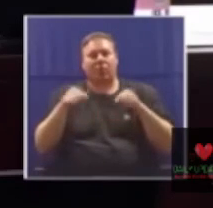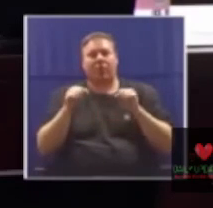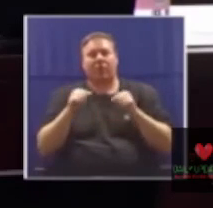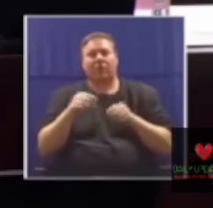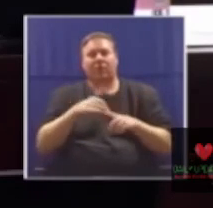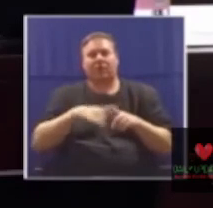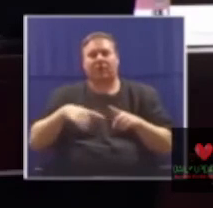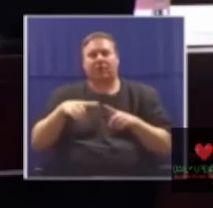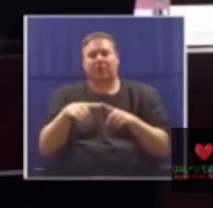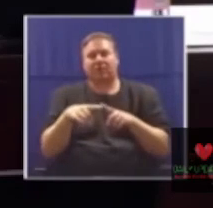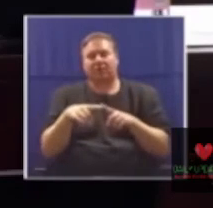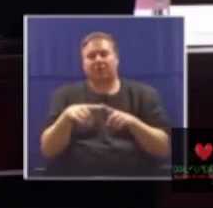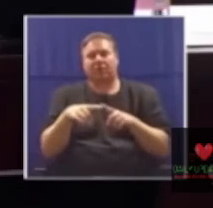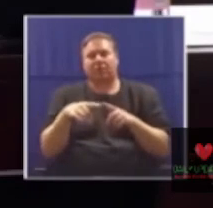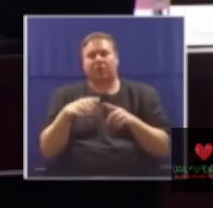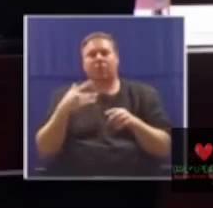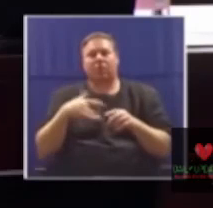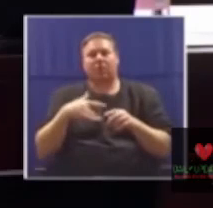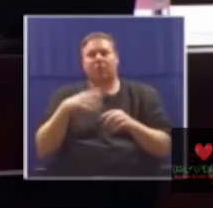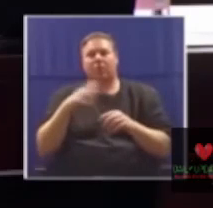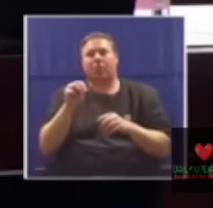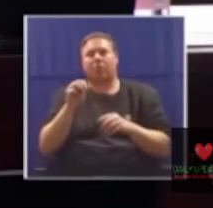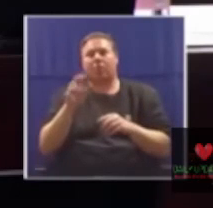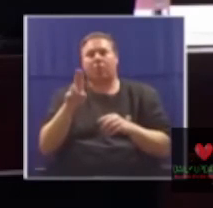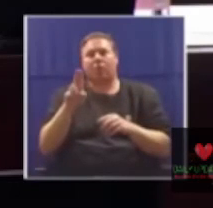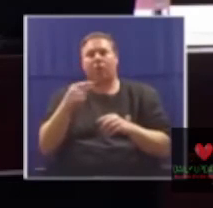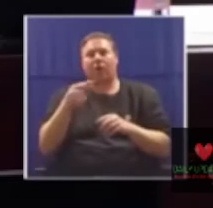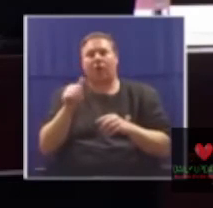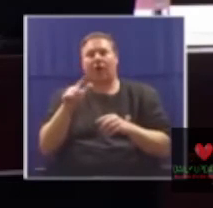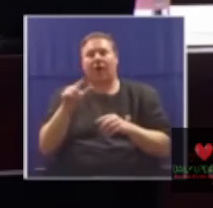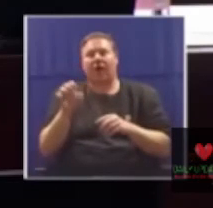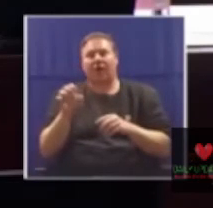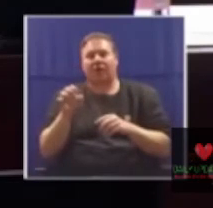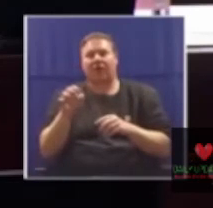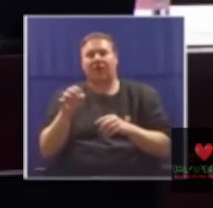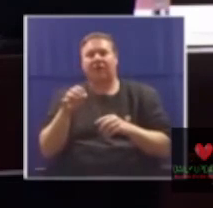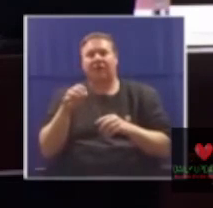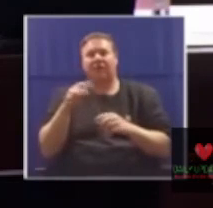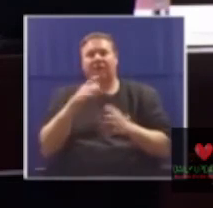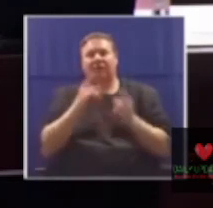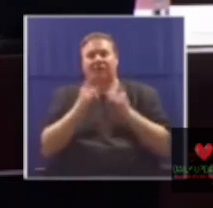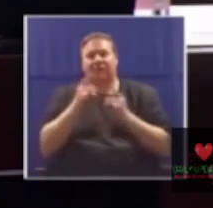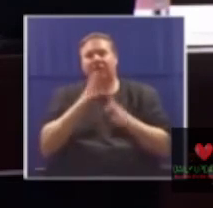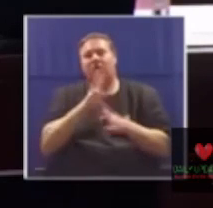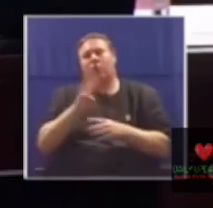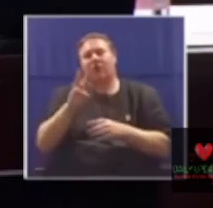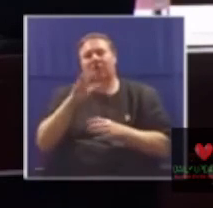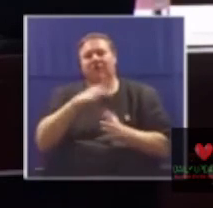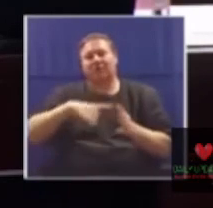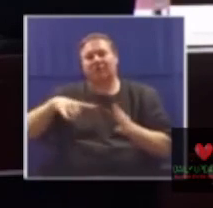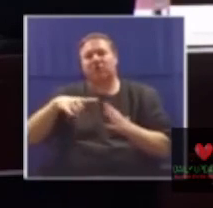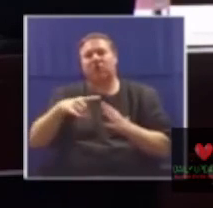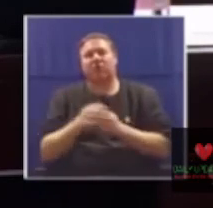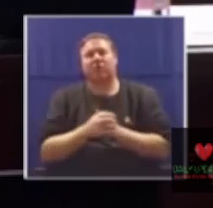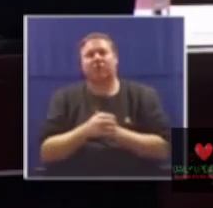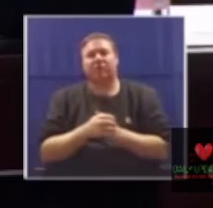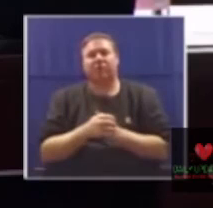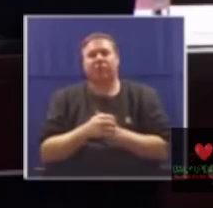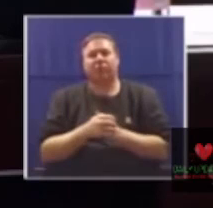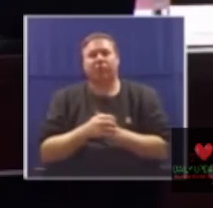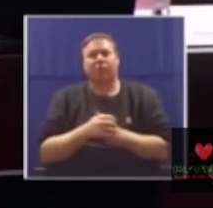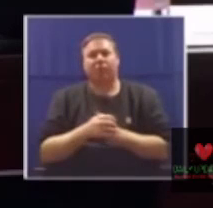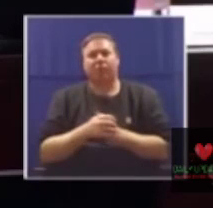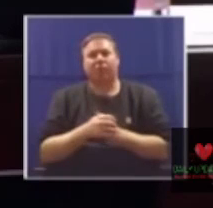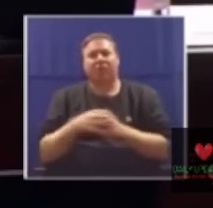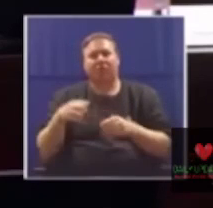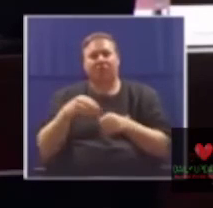municipalities of Mohale City and the Western District. But since their occupation of